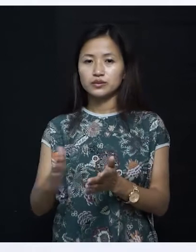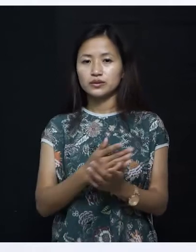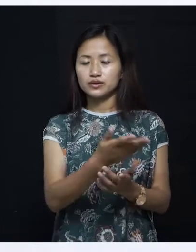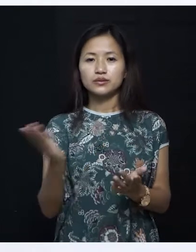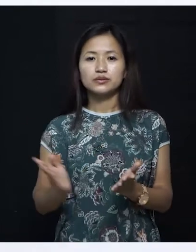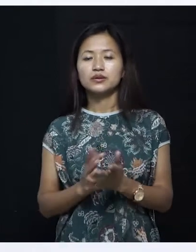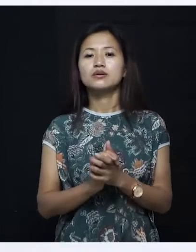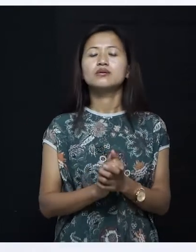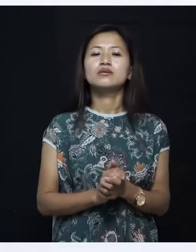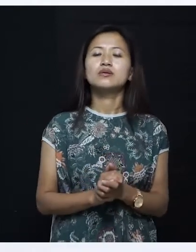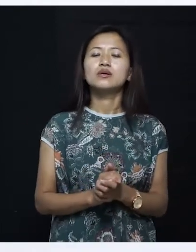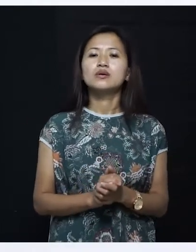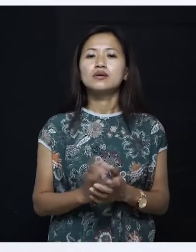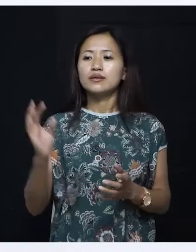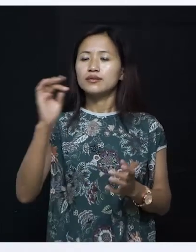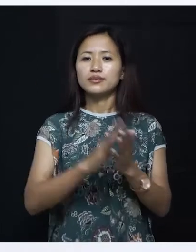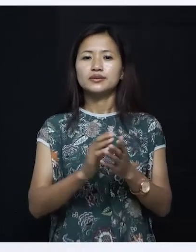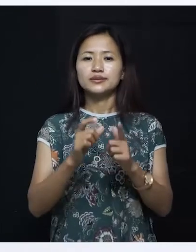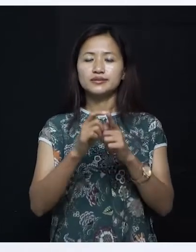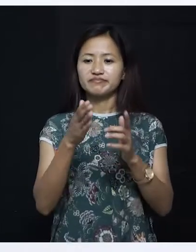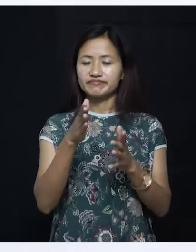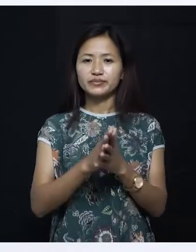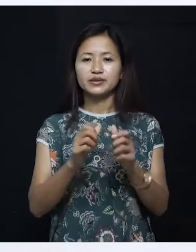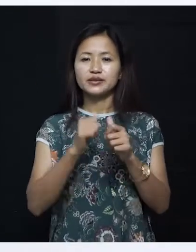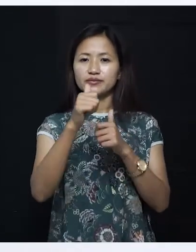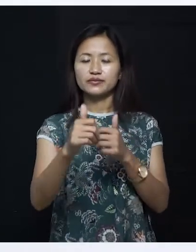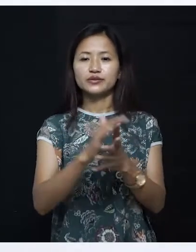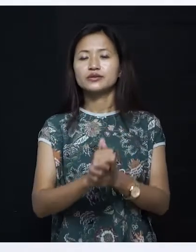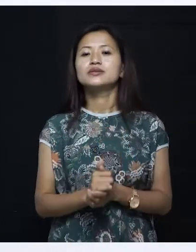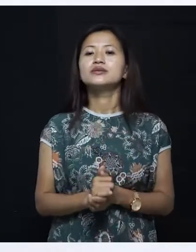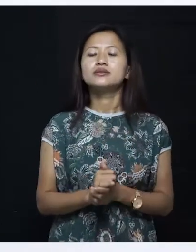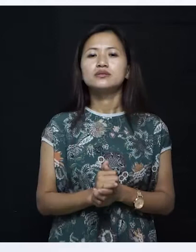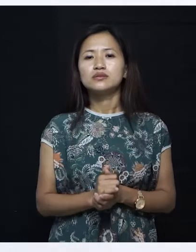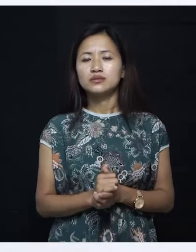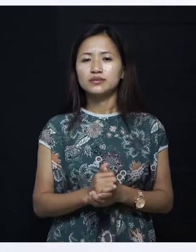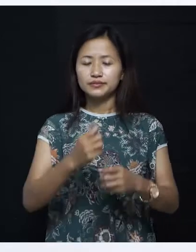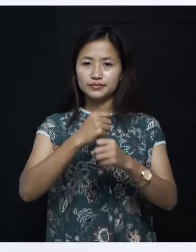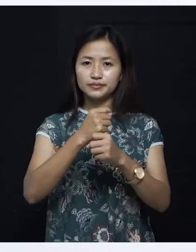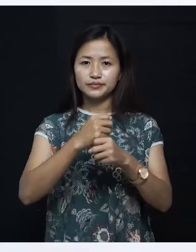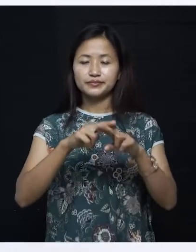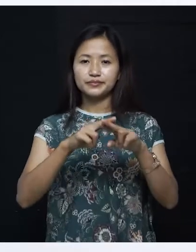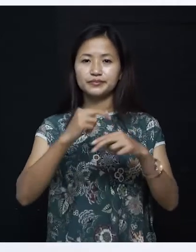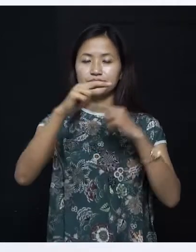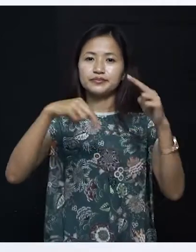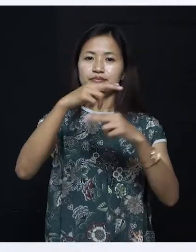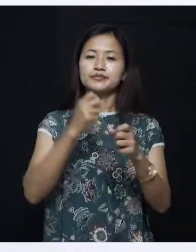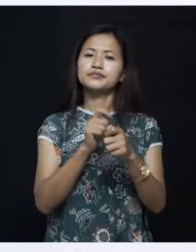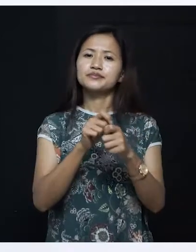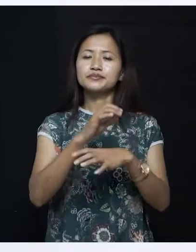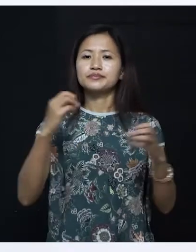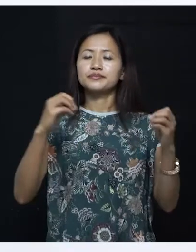there are also again disadvantages, okay? Because of these manufacturing industries,